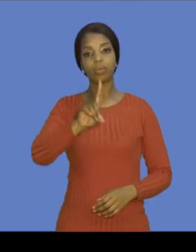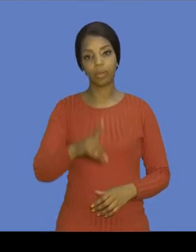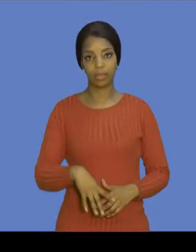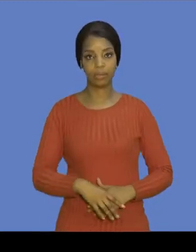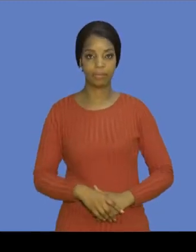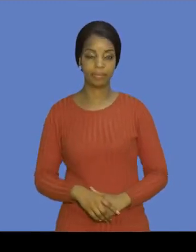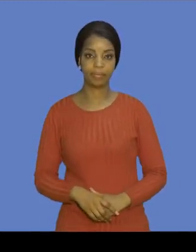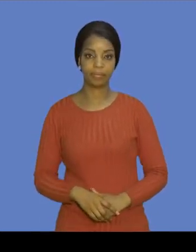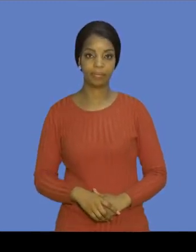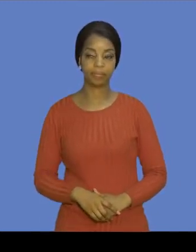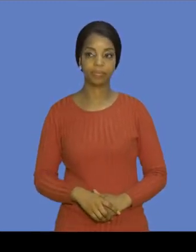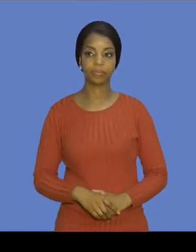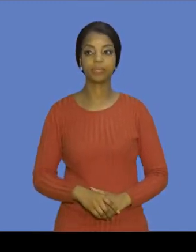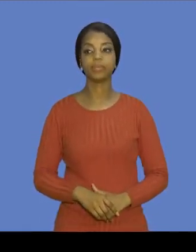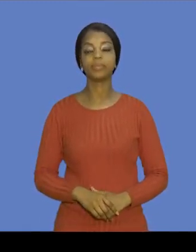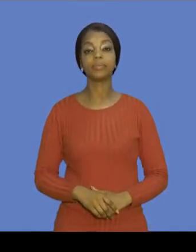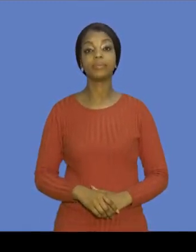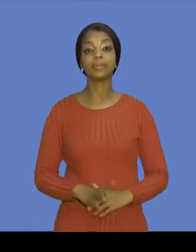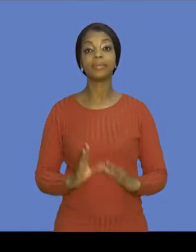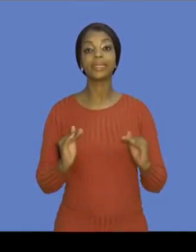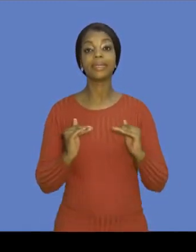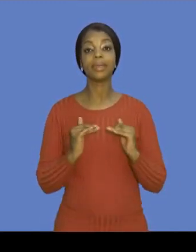4,541. So this will be equals to